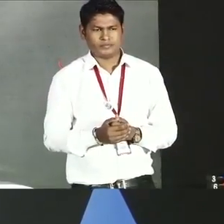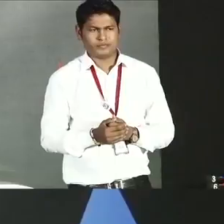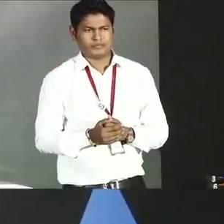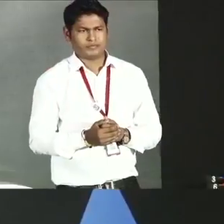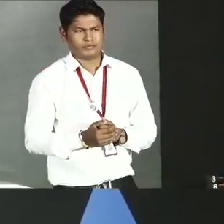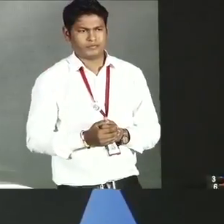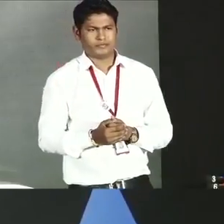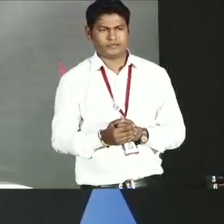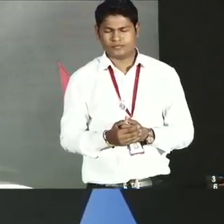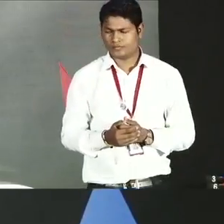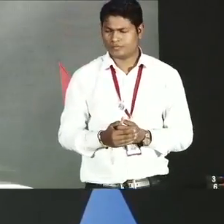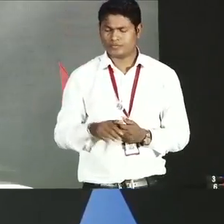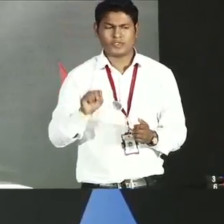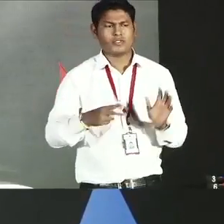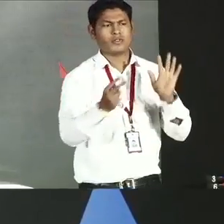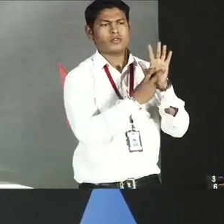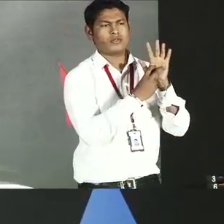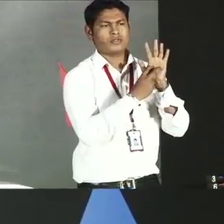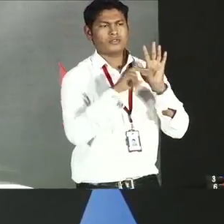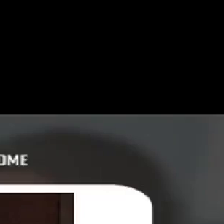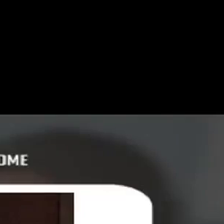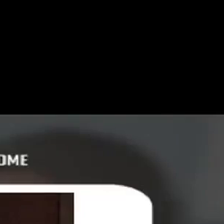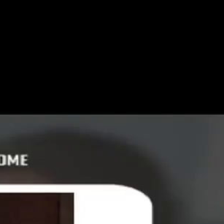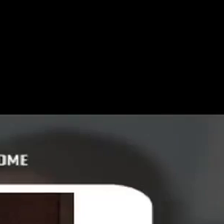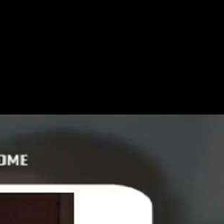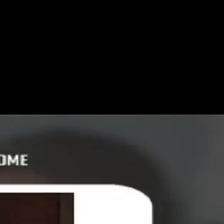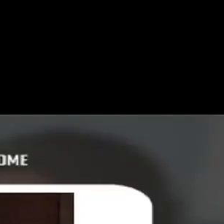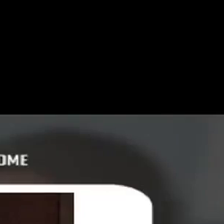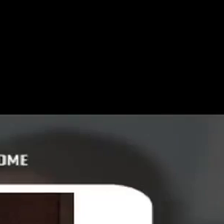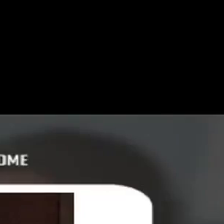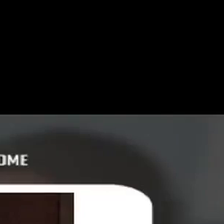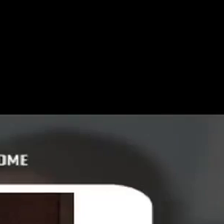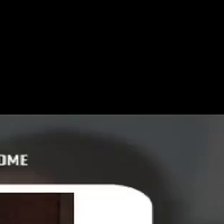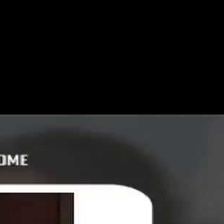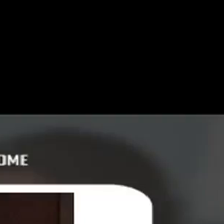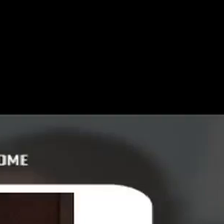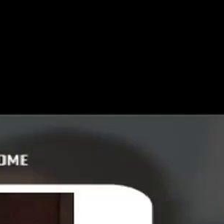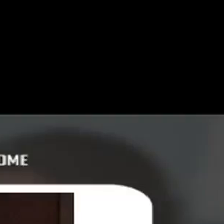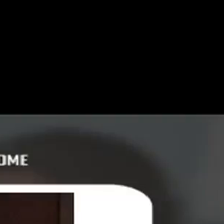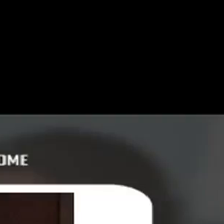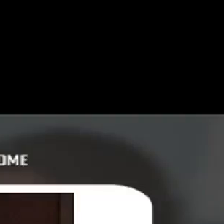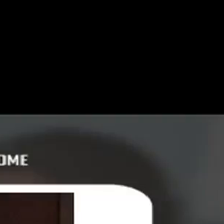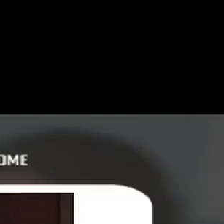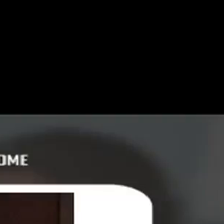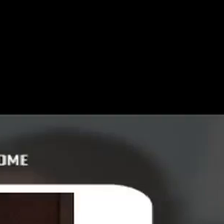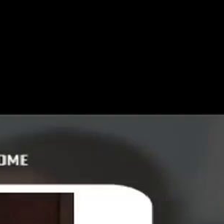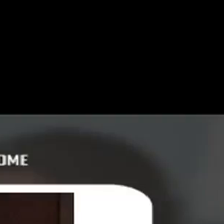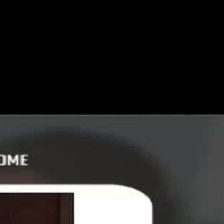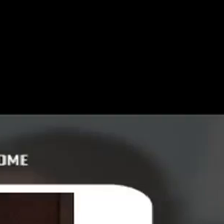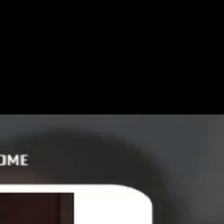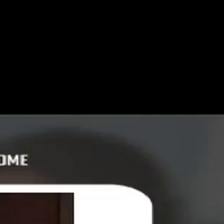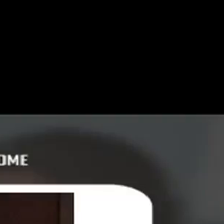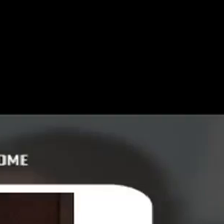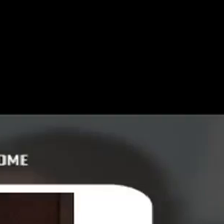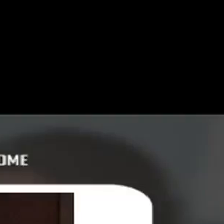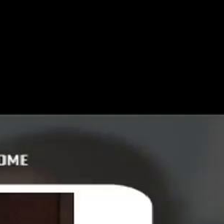So I'm going to show you something here to give you an idea of how parents can help. And one of the ways that parents can help their own children is